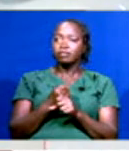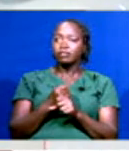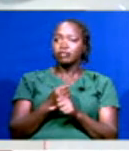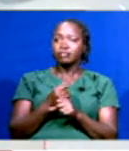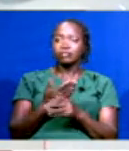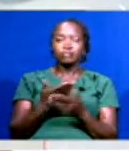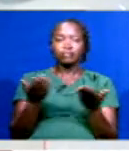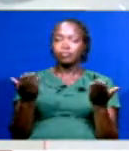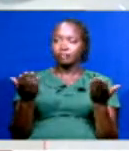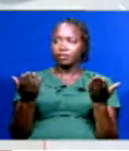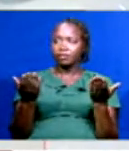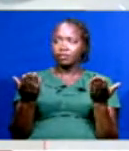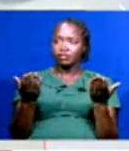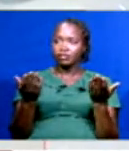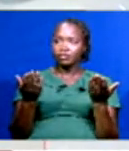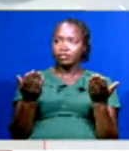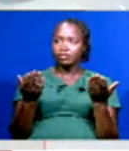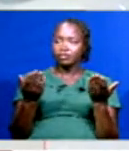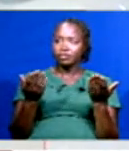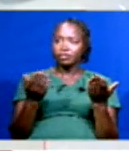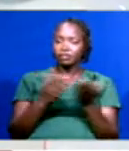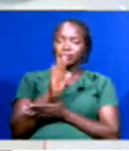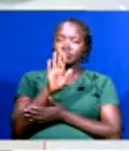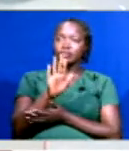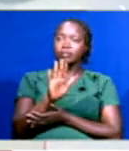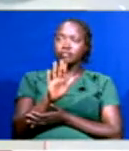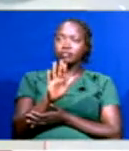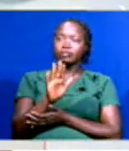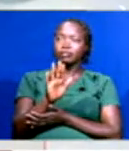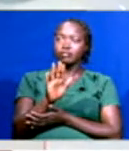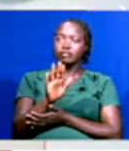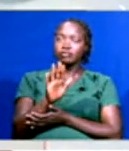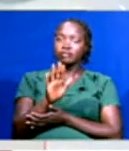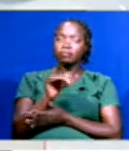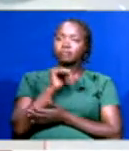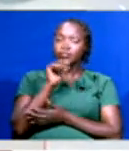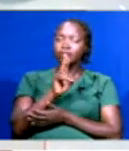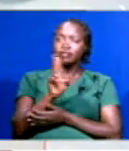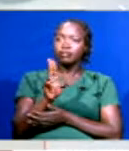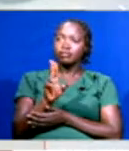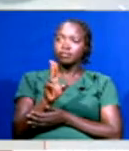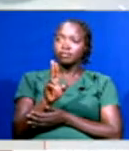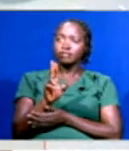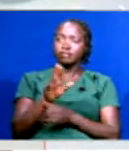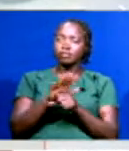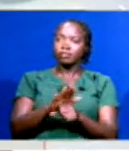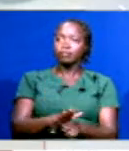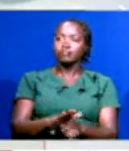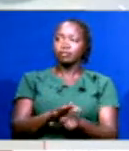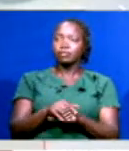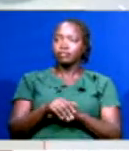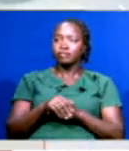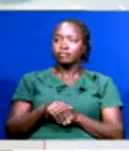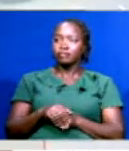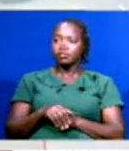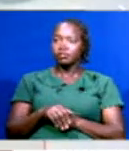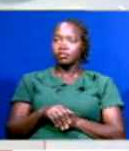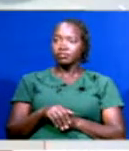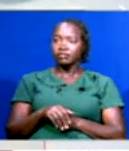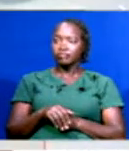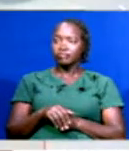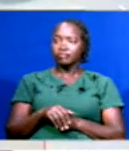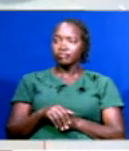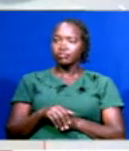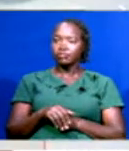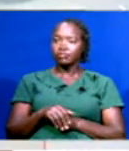mama, pigania haki yako, wasitumie hiyo kufija nyinyi. Hiyo ni ya Pastor Dorcas 3,000 kwa sababu nimehubiri ana mambo